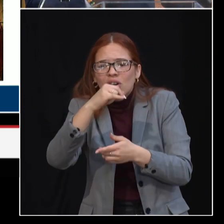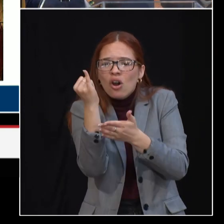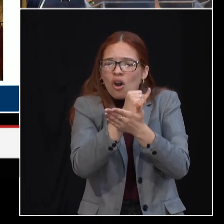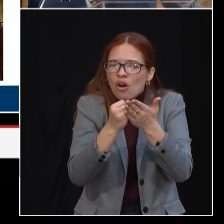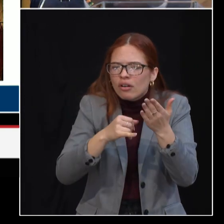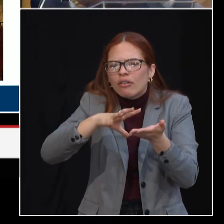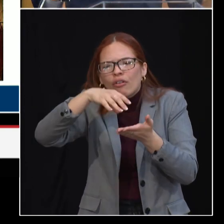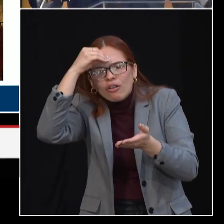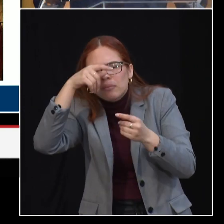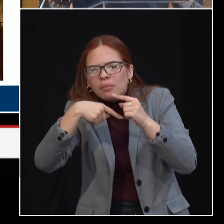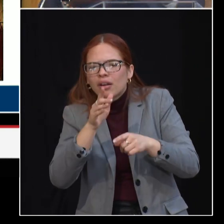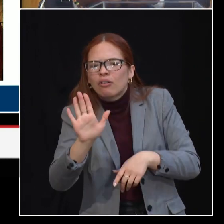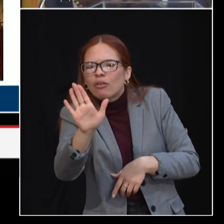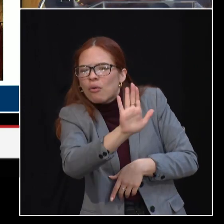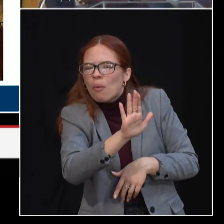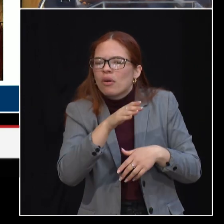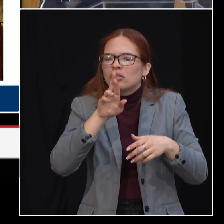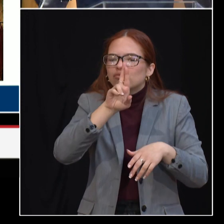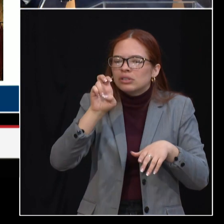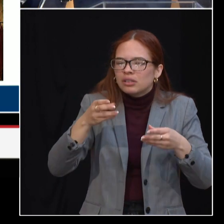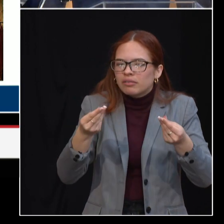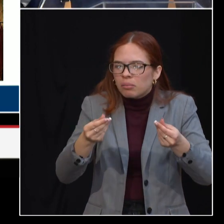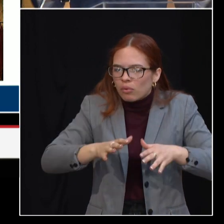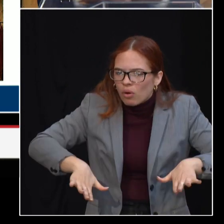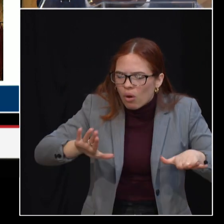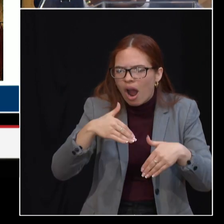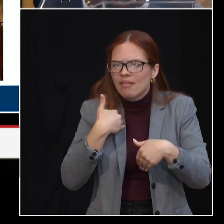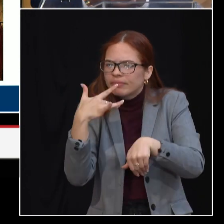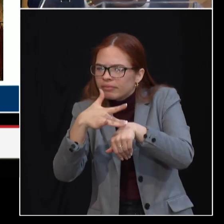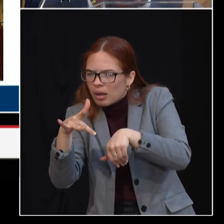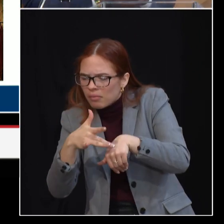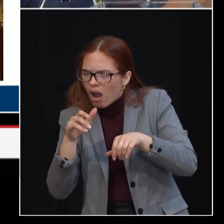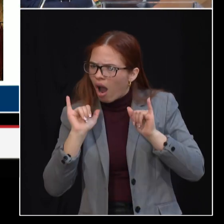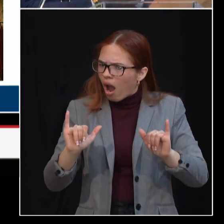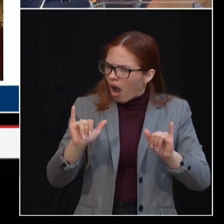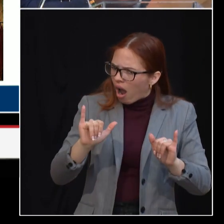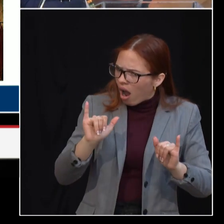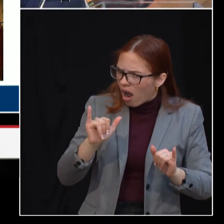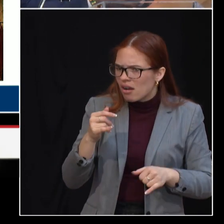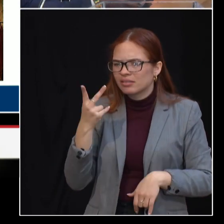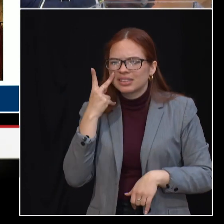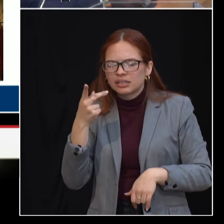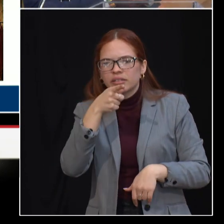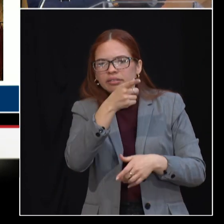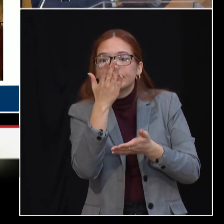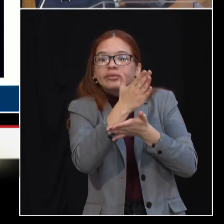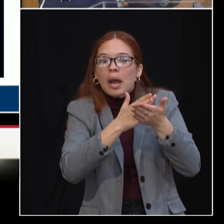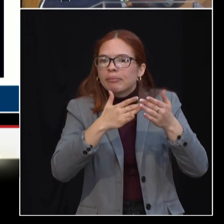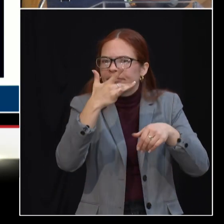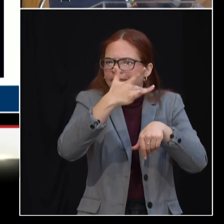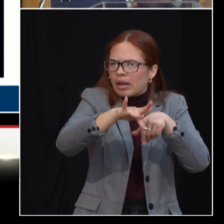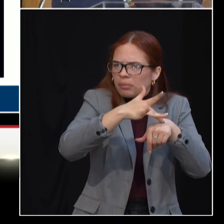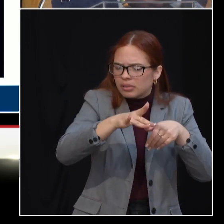estate opportunities that are available based on vacant buildings in the district. Next slide.